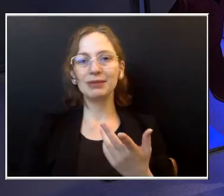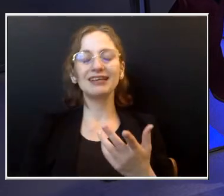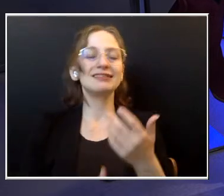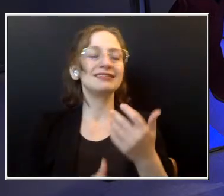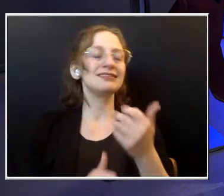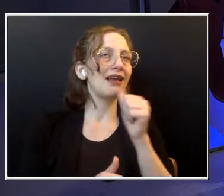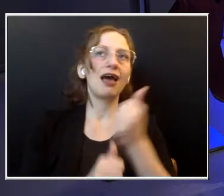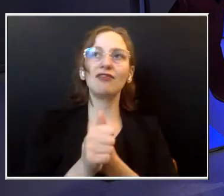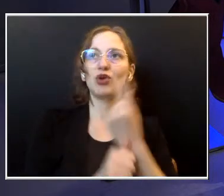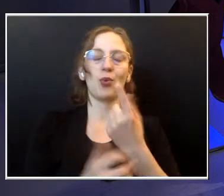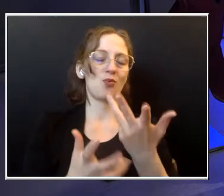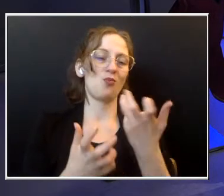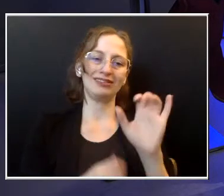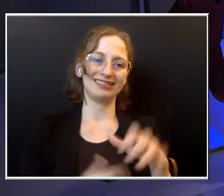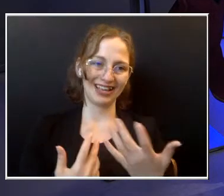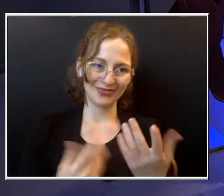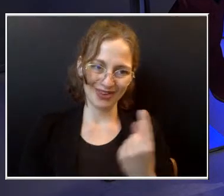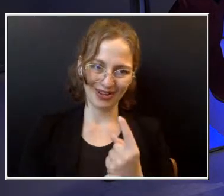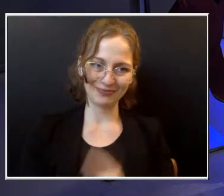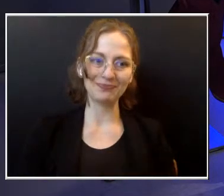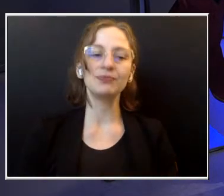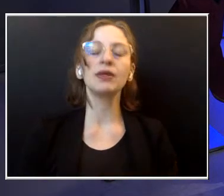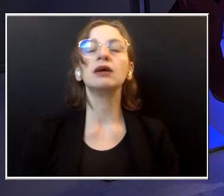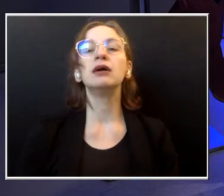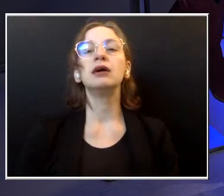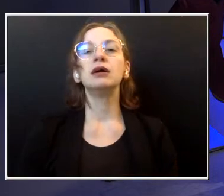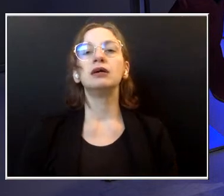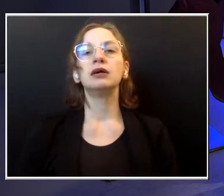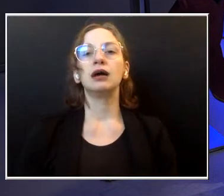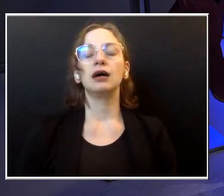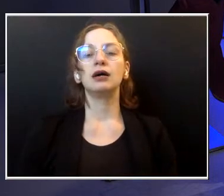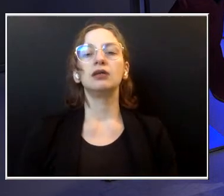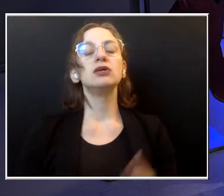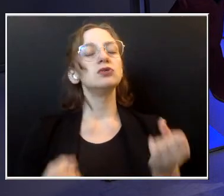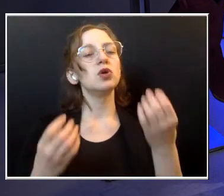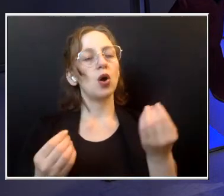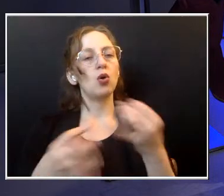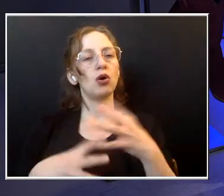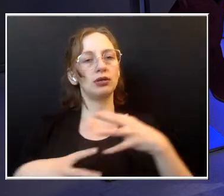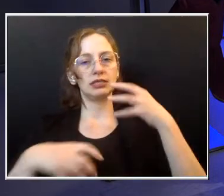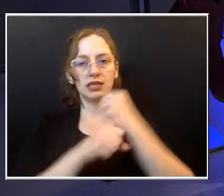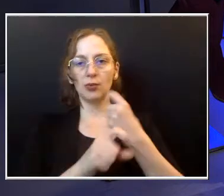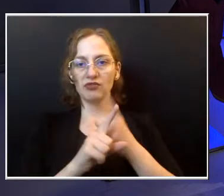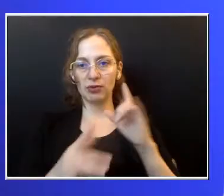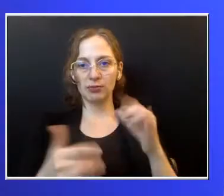great conversation and so important. Dr. Korntager, what's the #1 takeaway from our conversation?